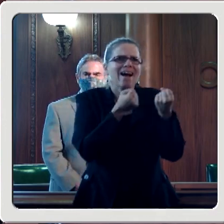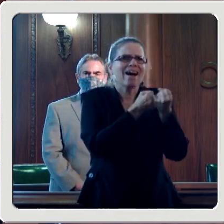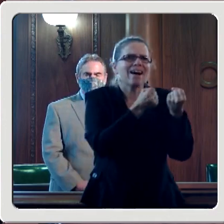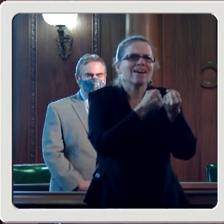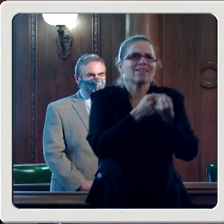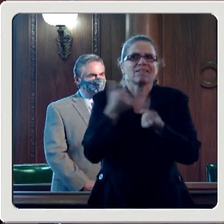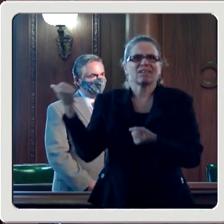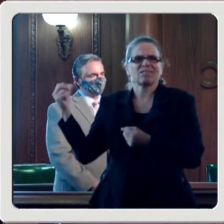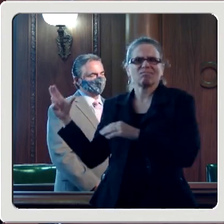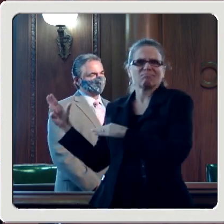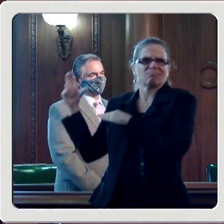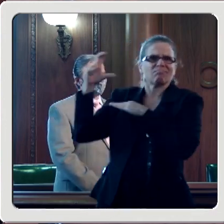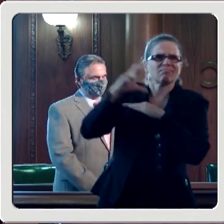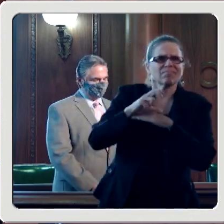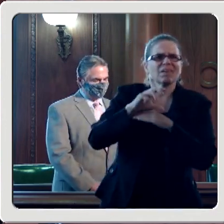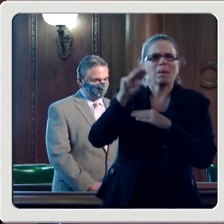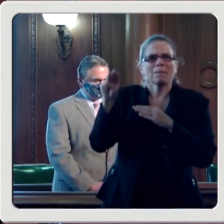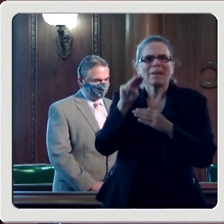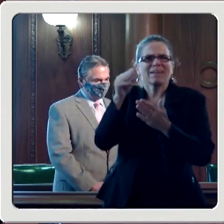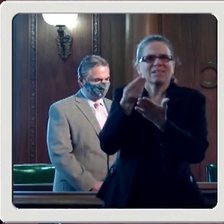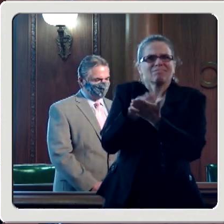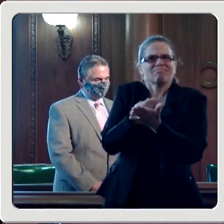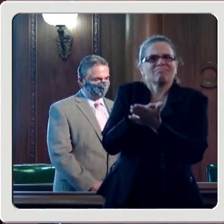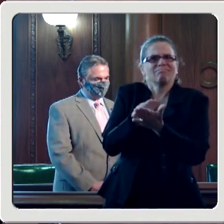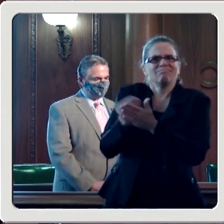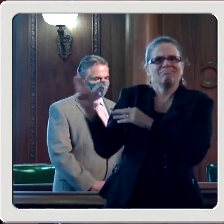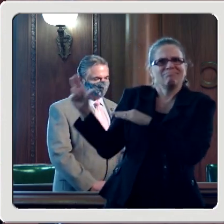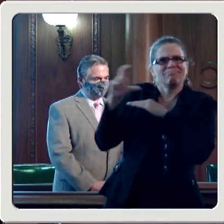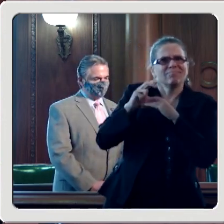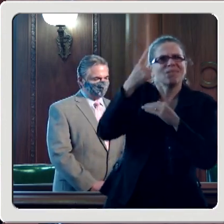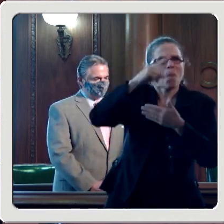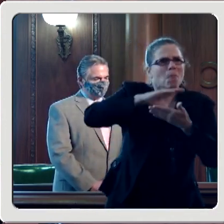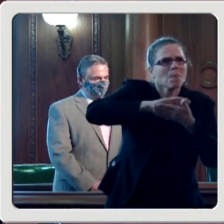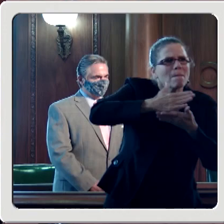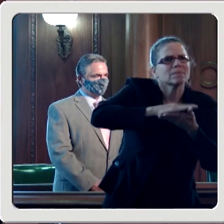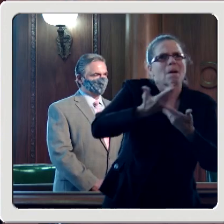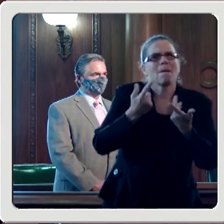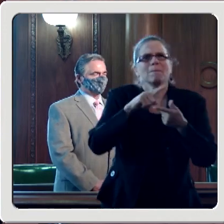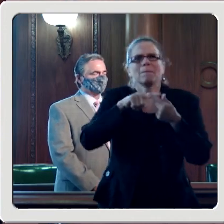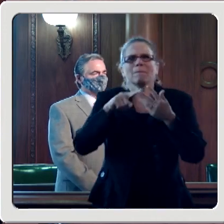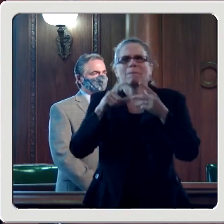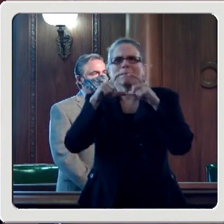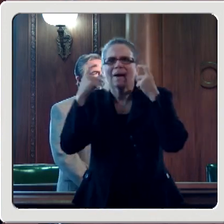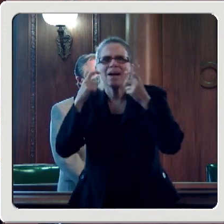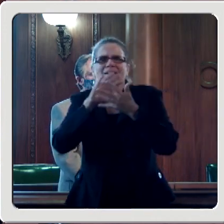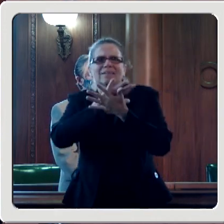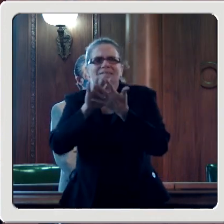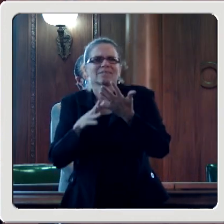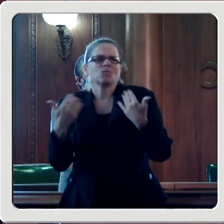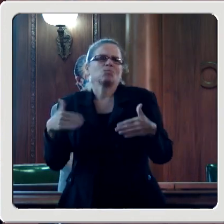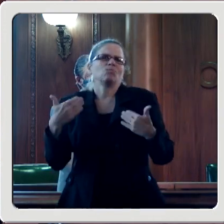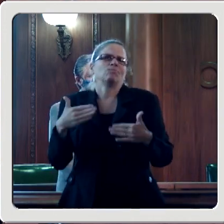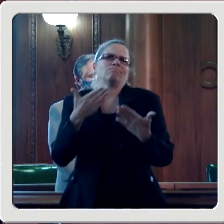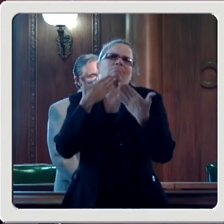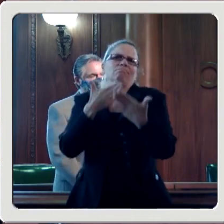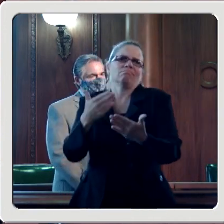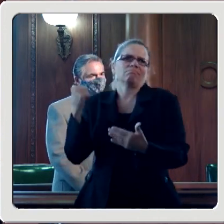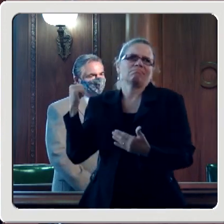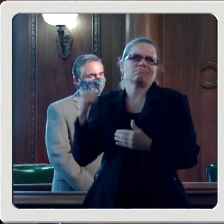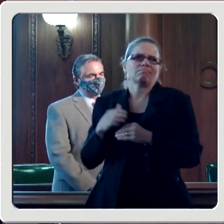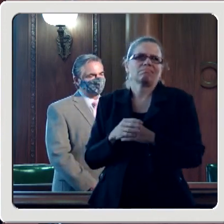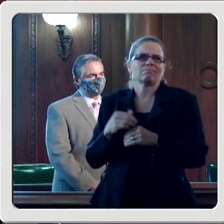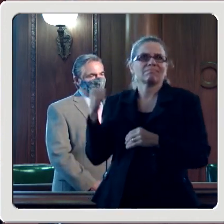provide laptops for every student so we could refresh that order, and now has stepped up and said, go ahead with the iPads